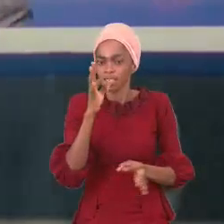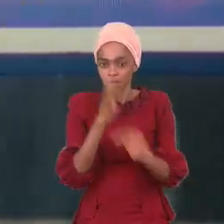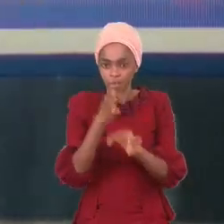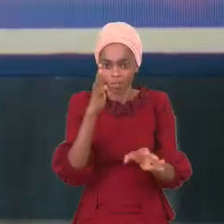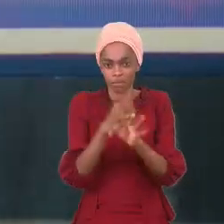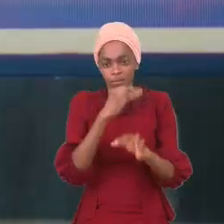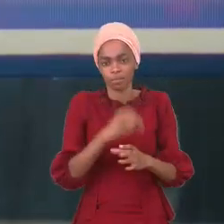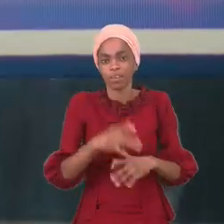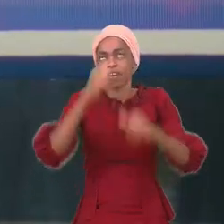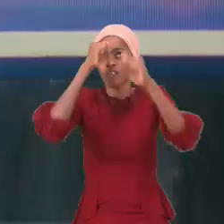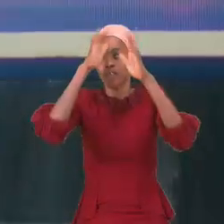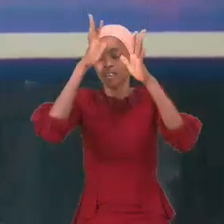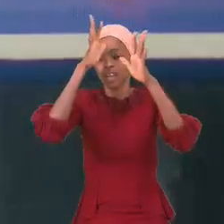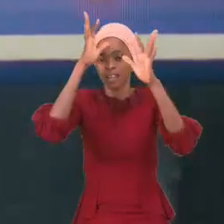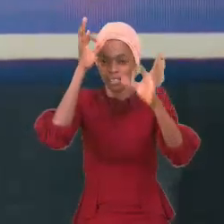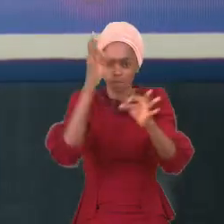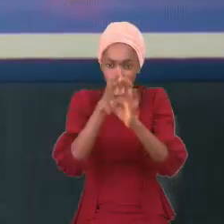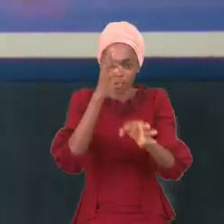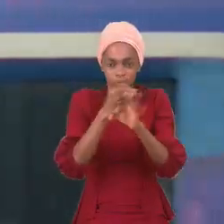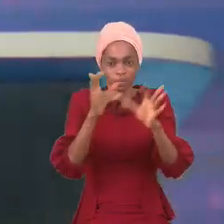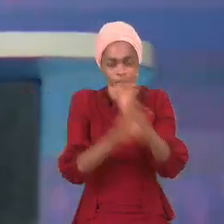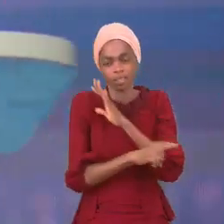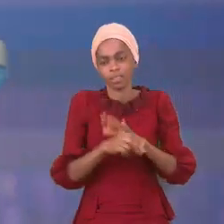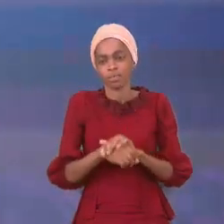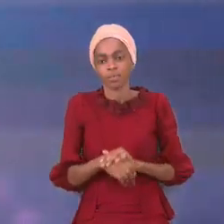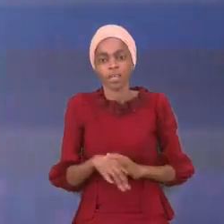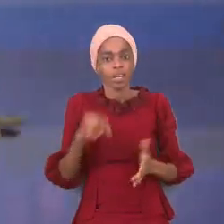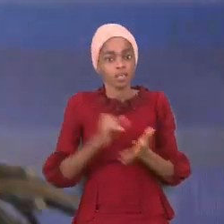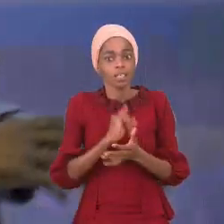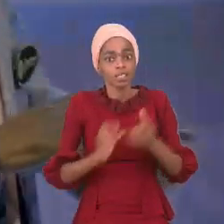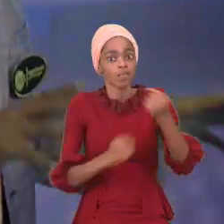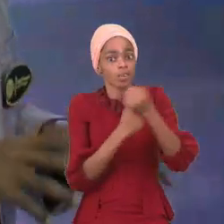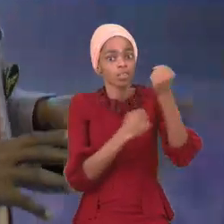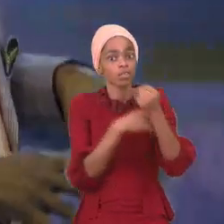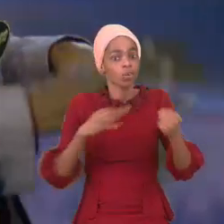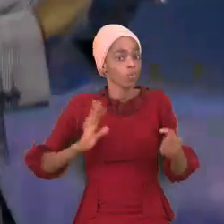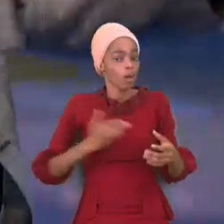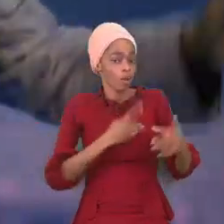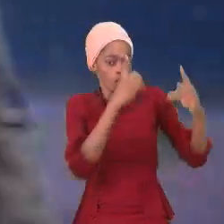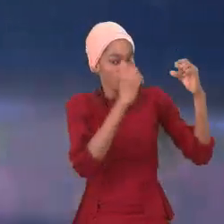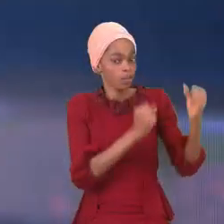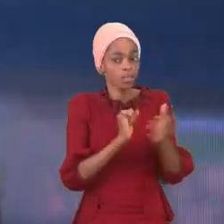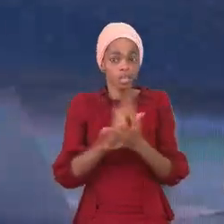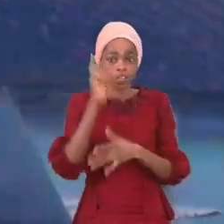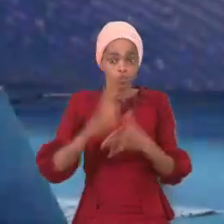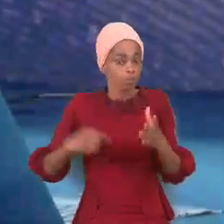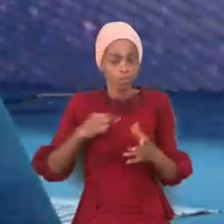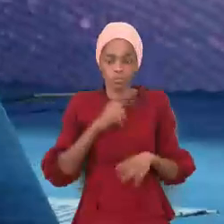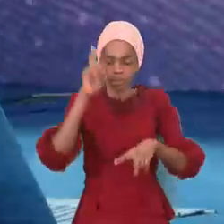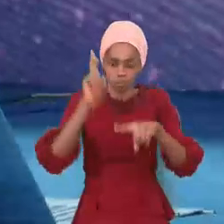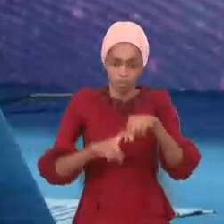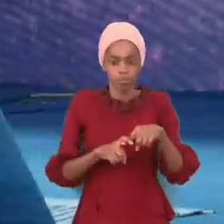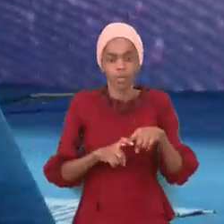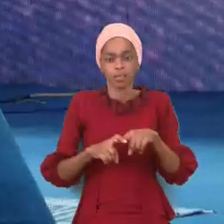Father's faithfulness, that's the foundation of our faith, and that is what we depend upon.